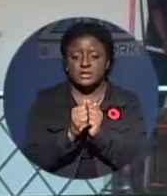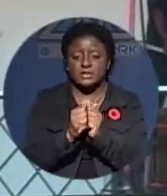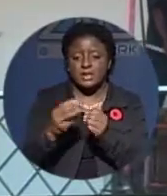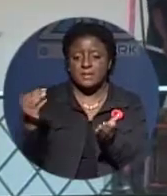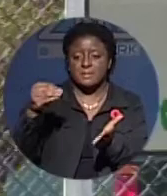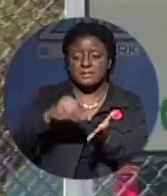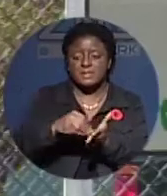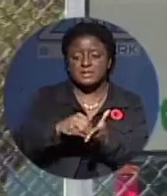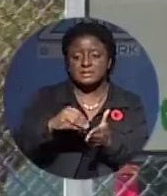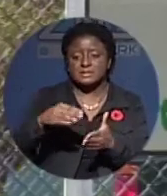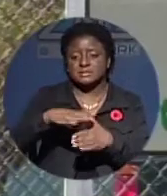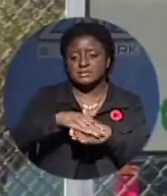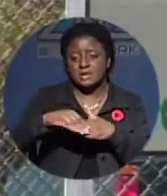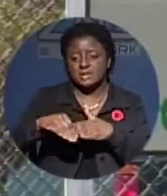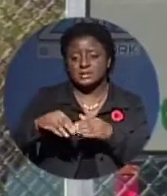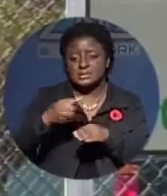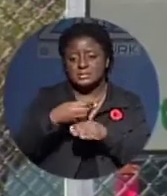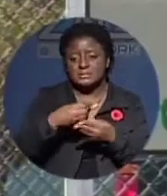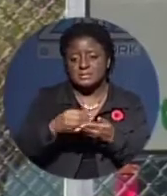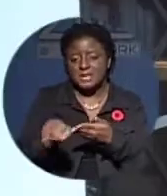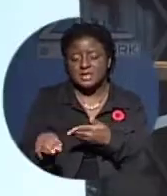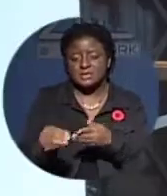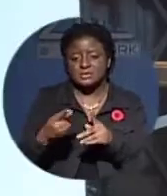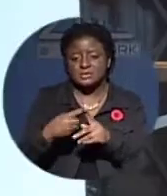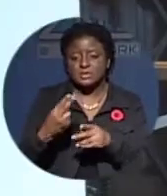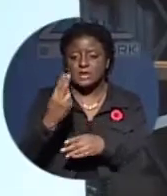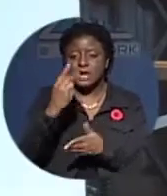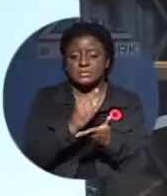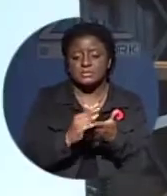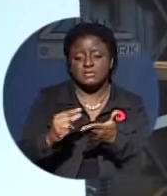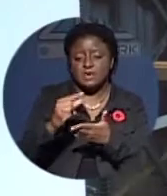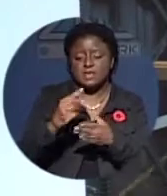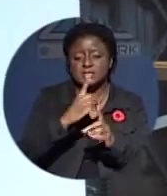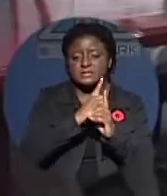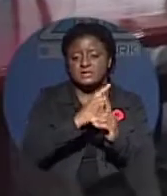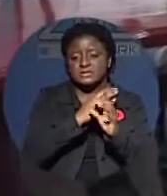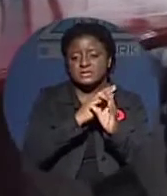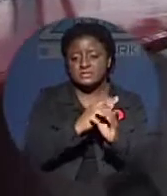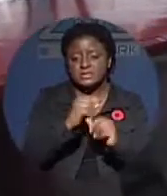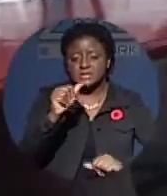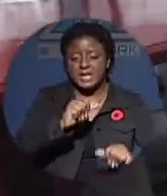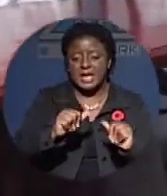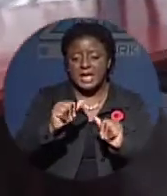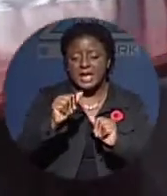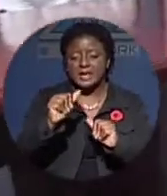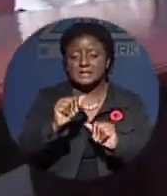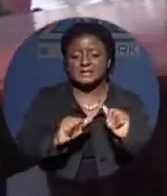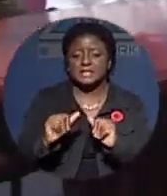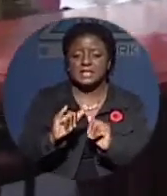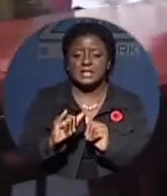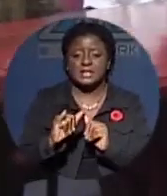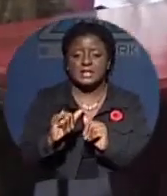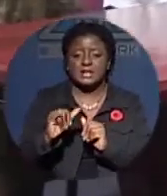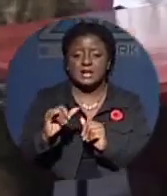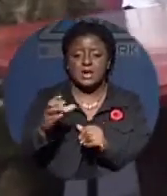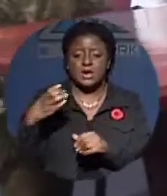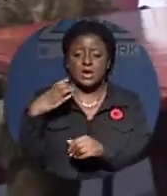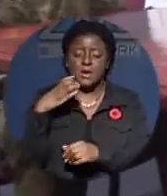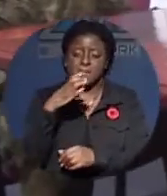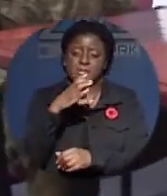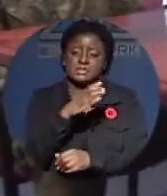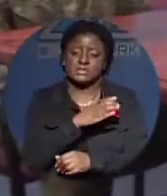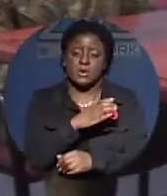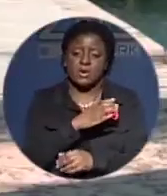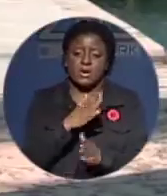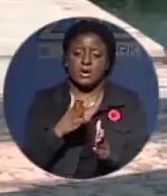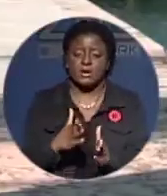to upgrade the Royal Bahamas Defense Force and more to come, Acting Commodore Tellis Bethel and his team are content and